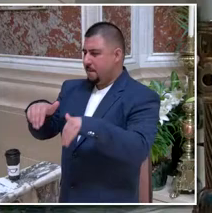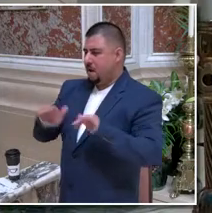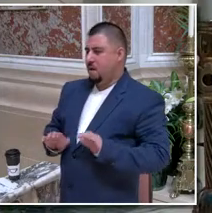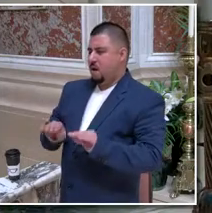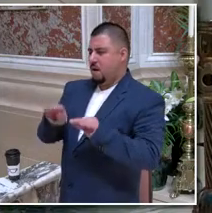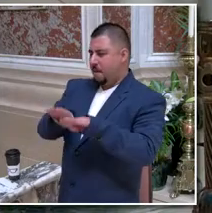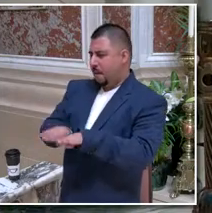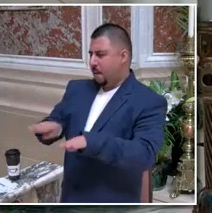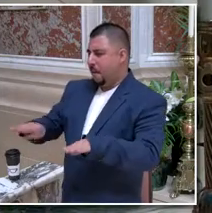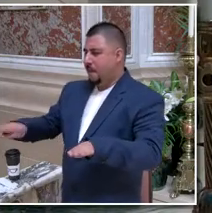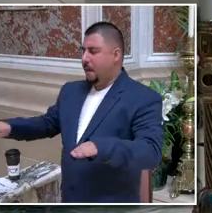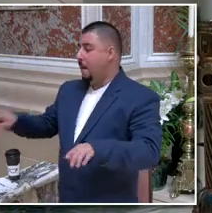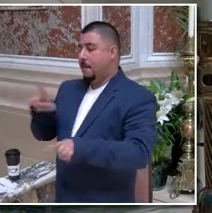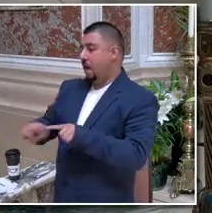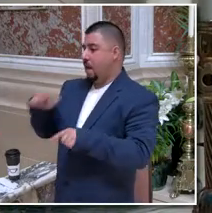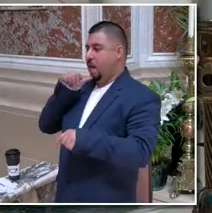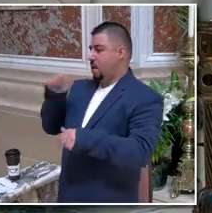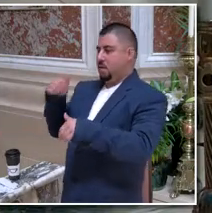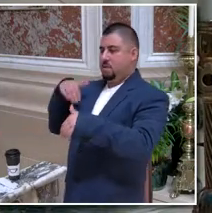in.